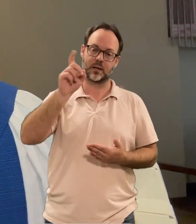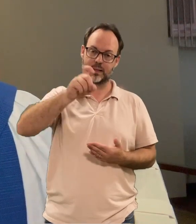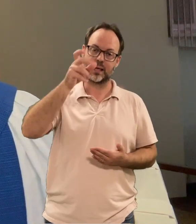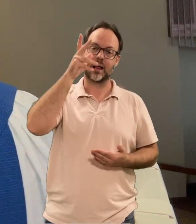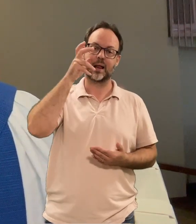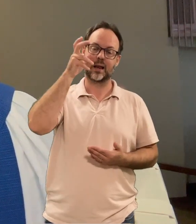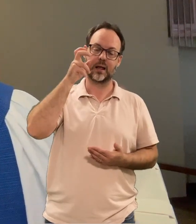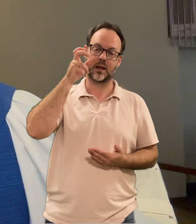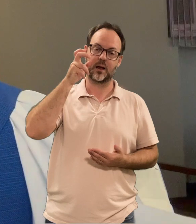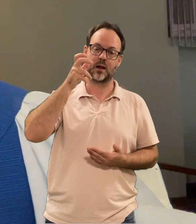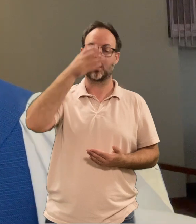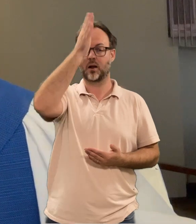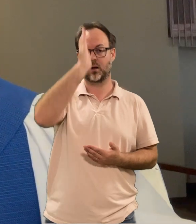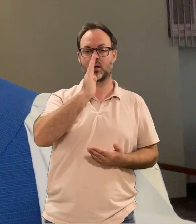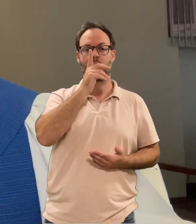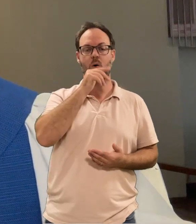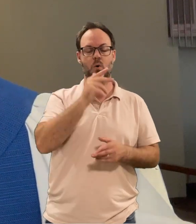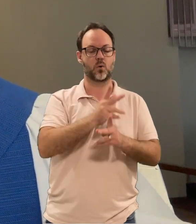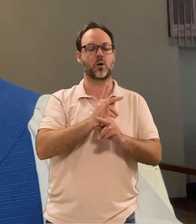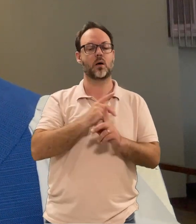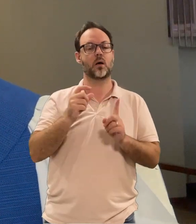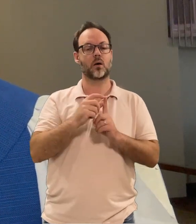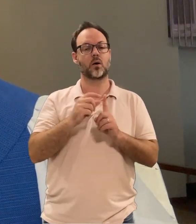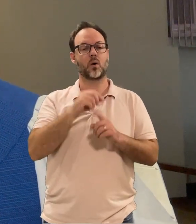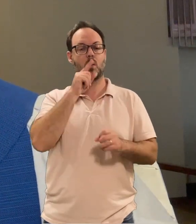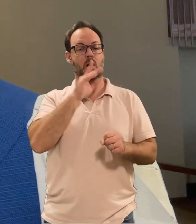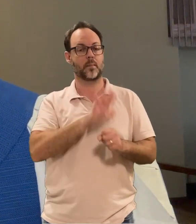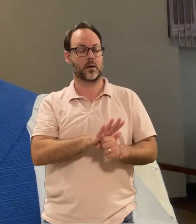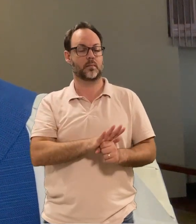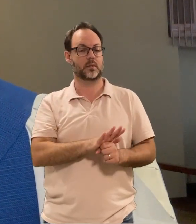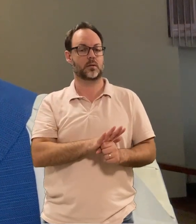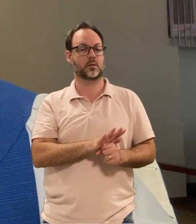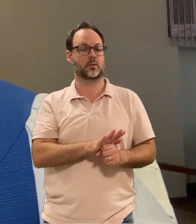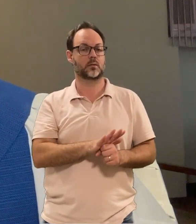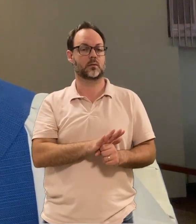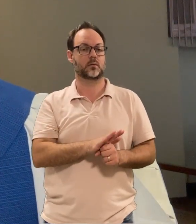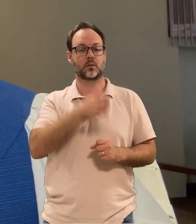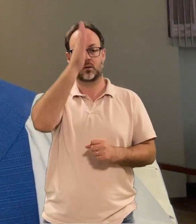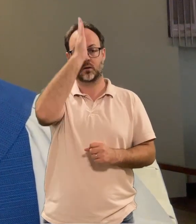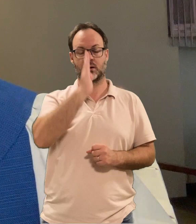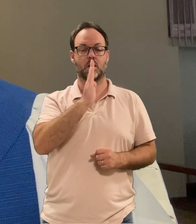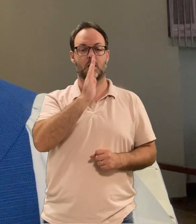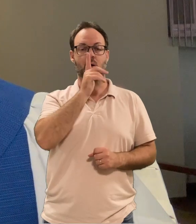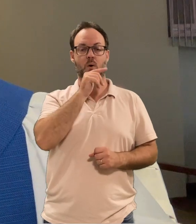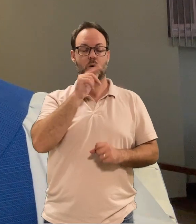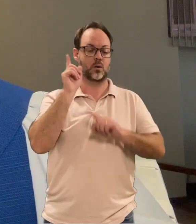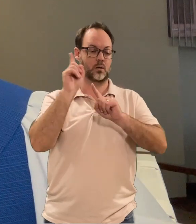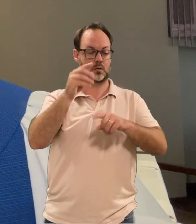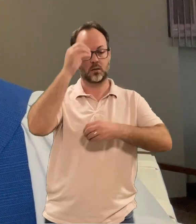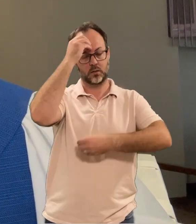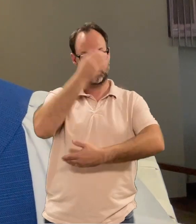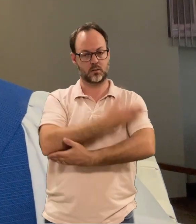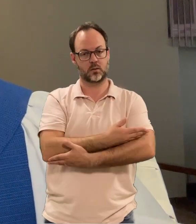forgiveness. They need to hear about the God who keeps his word and promises, about the